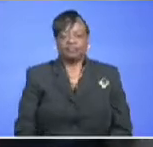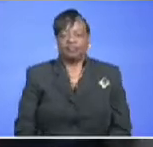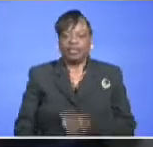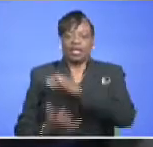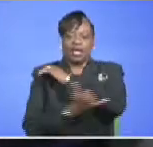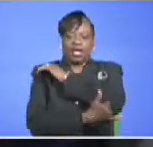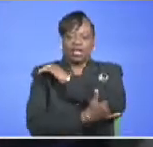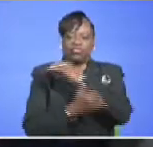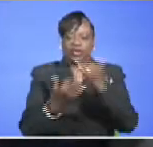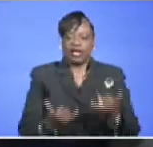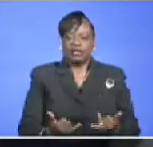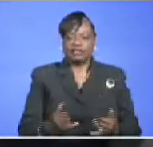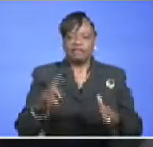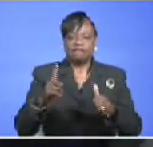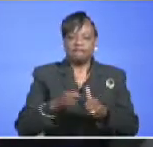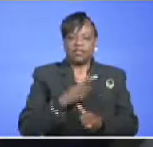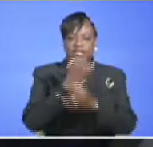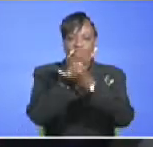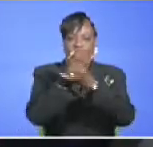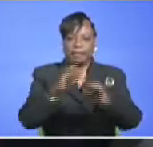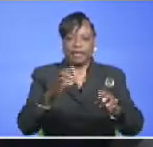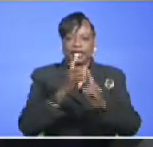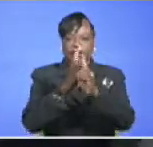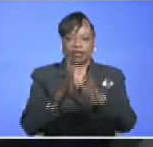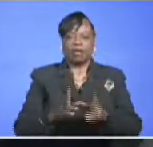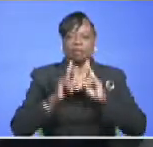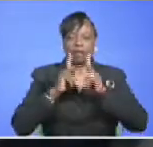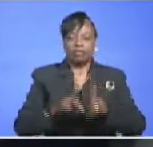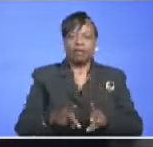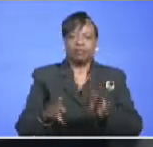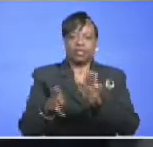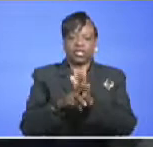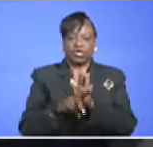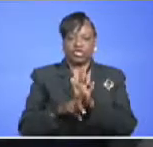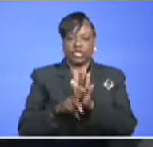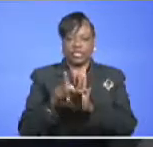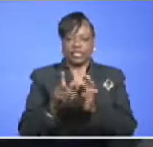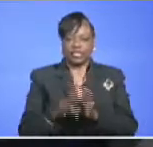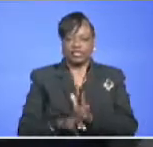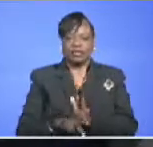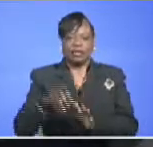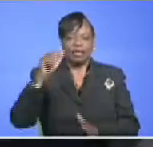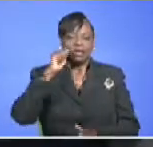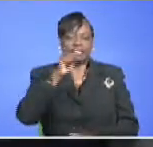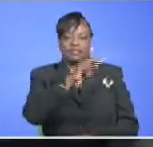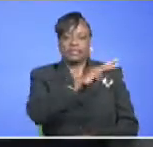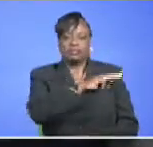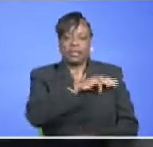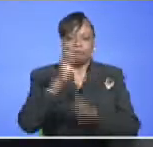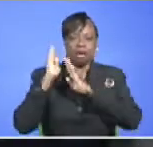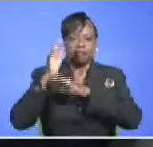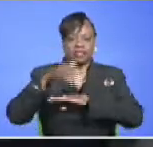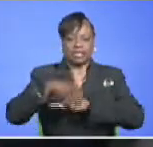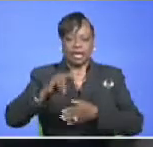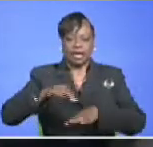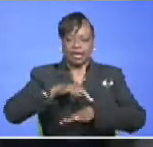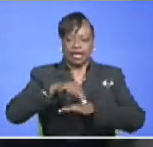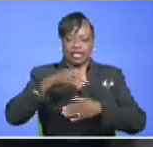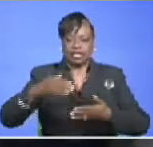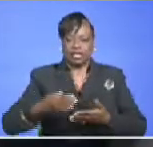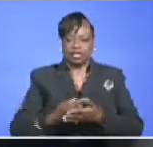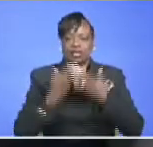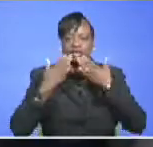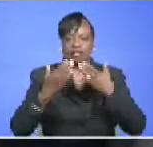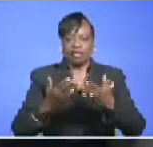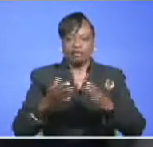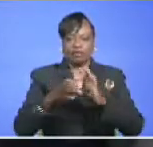The country now has its first independent director of public prosecutions. Good evening, Bahamas. I'm Altafiz Munnings. This is the Bahamas Tonight, the National Report. Thanks